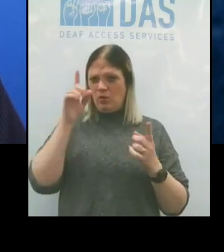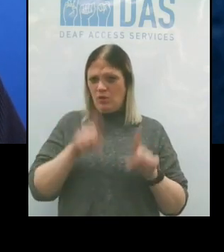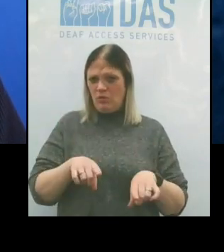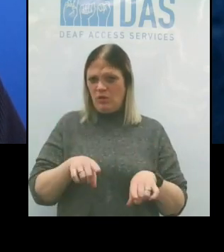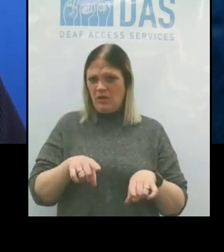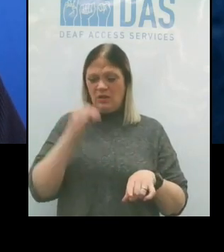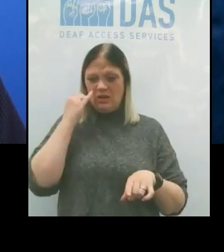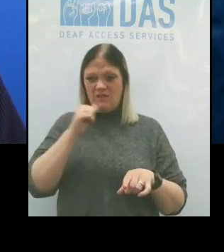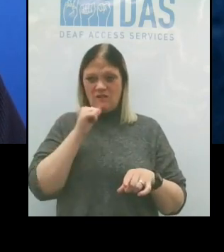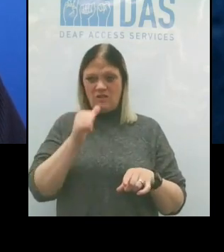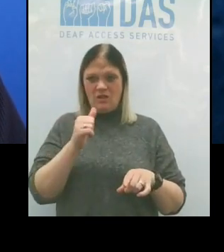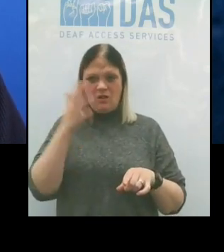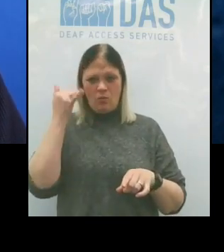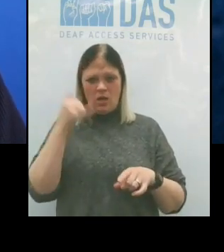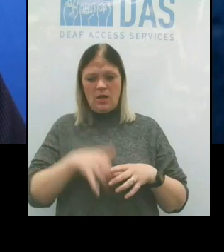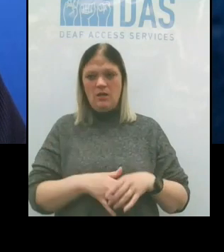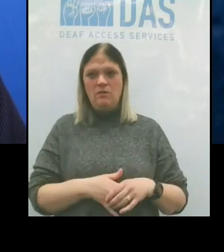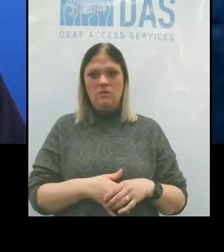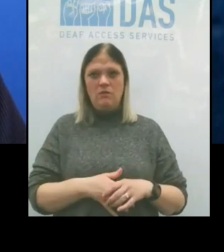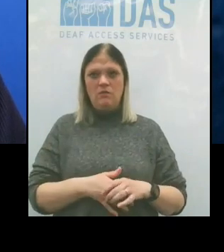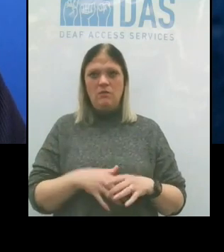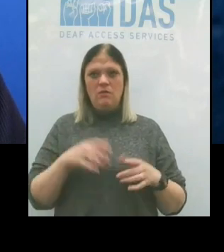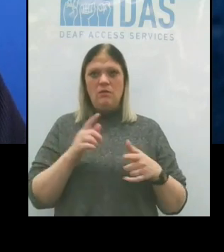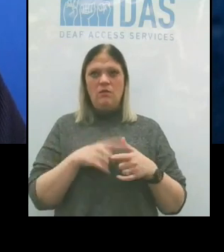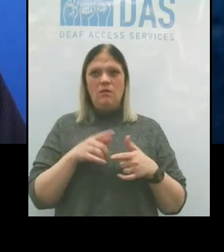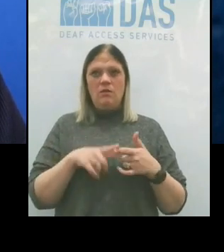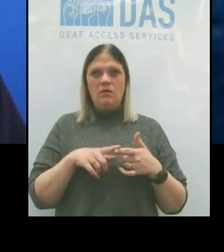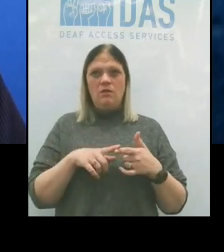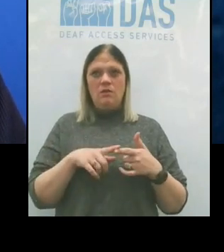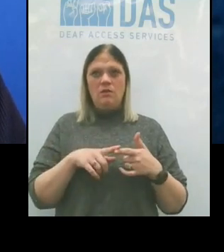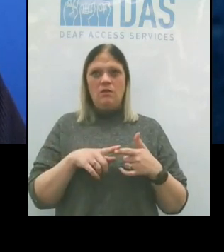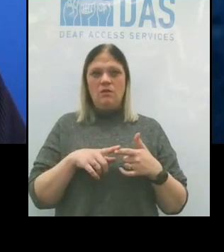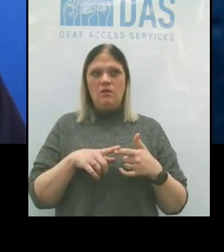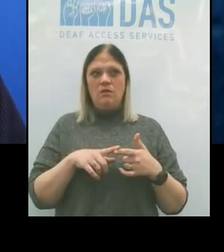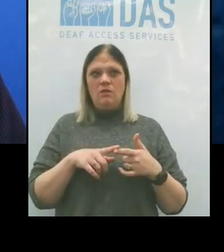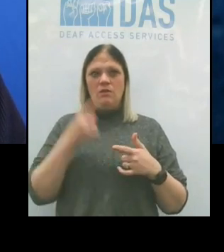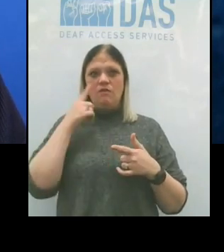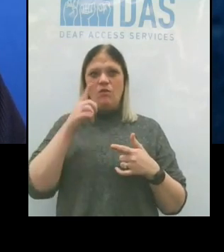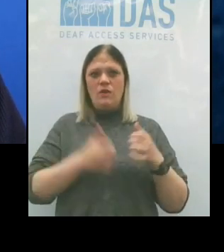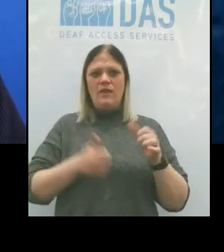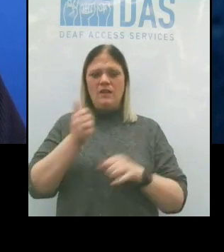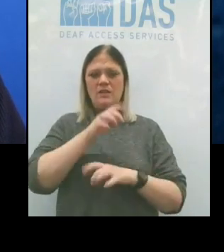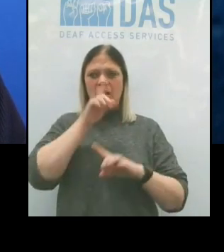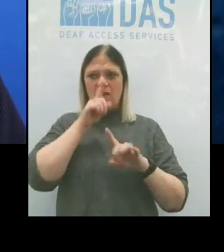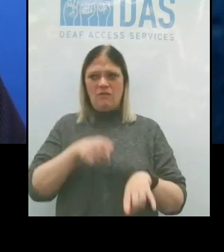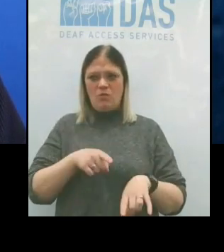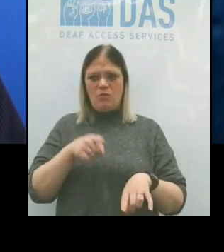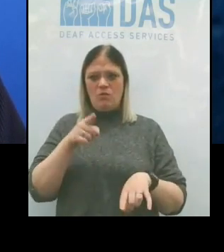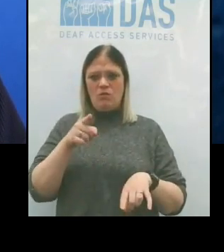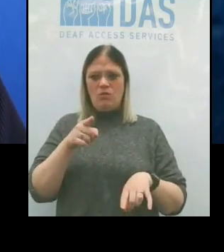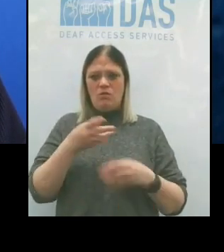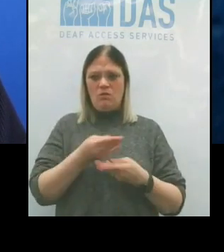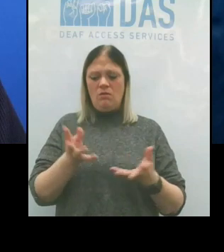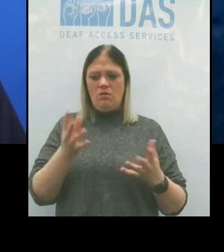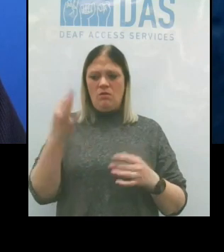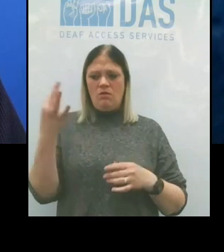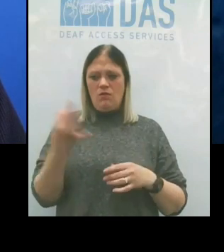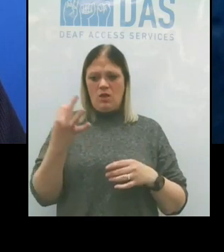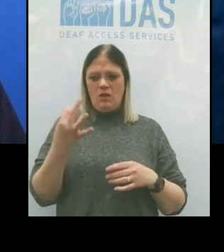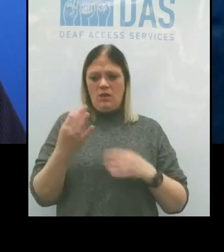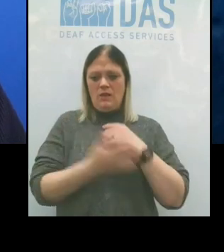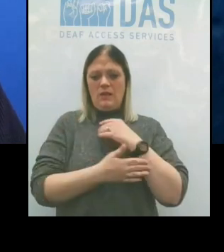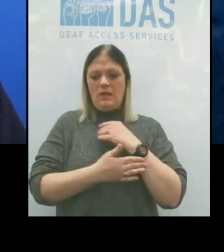And if you don't, I'd like to hear why. And then to the executive order that you issued Friday, the county